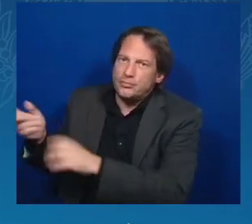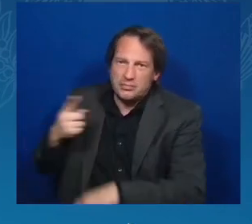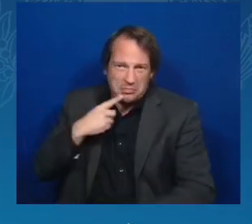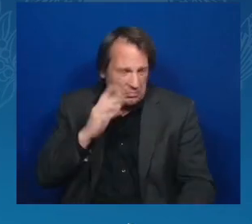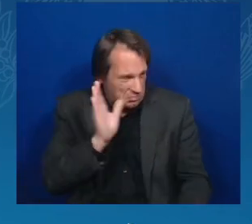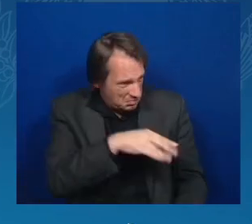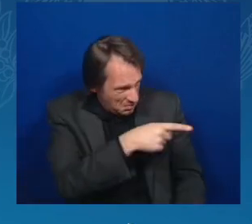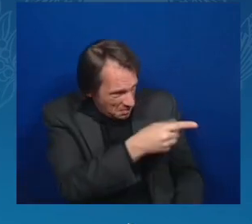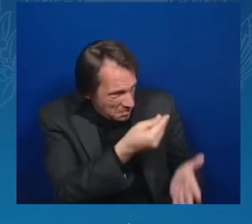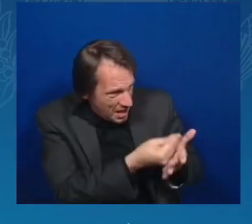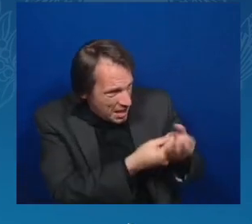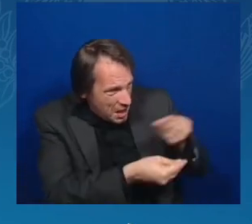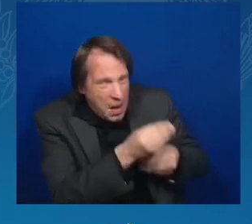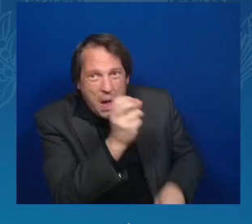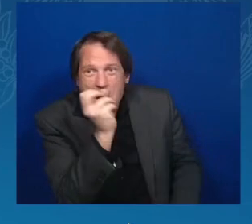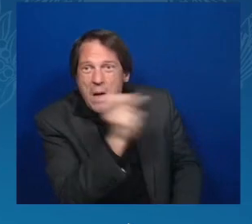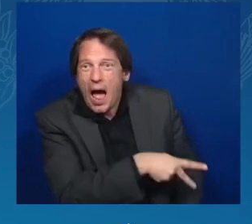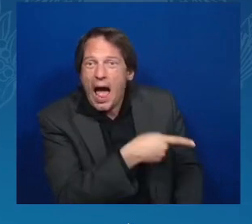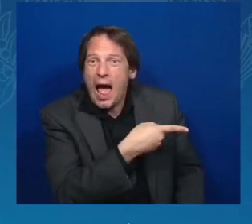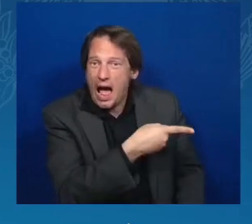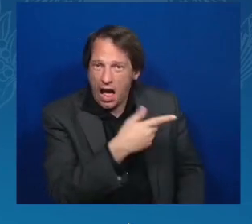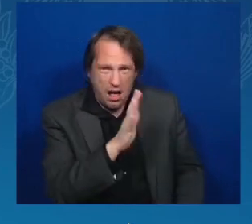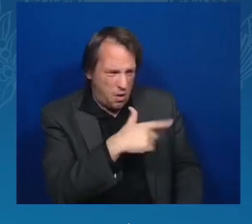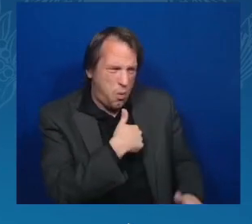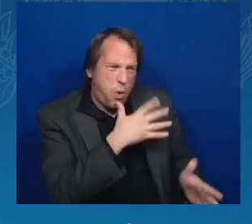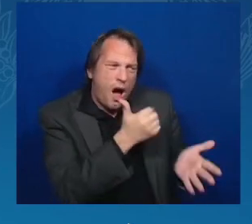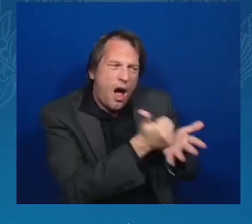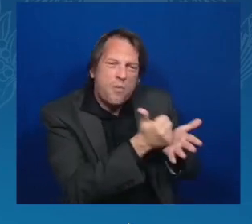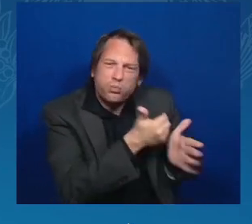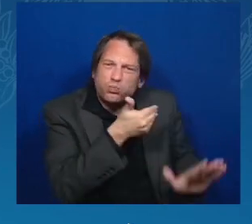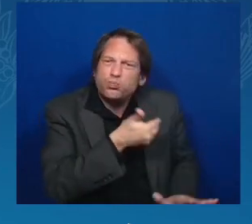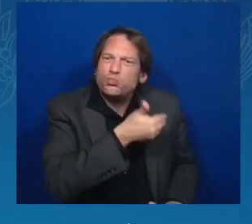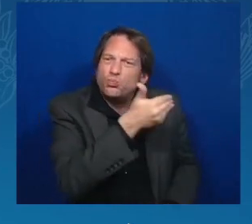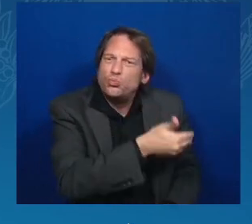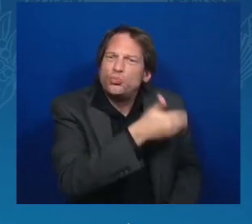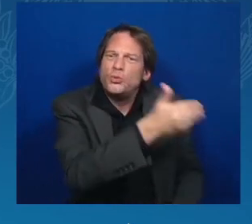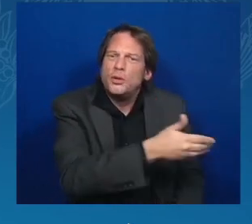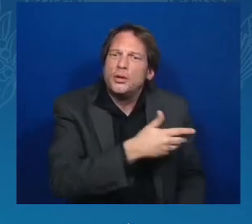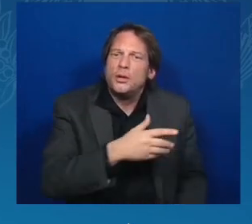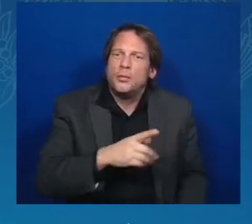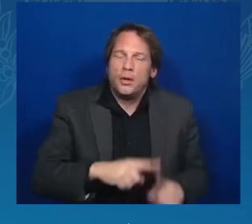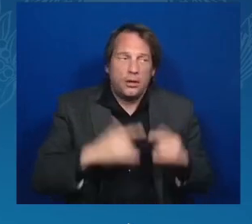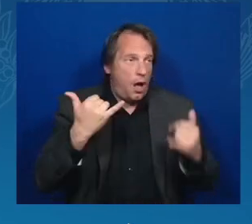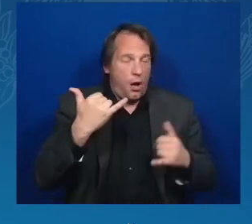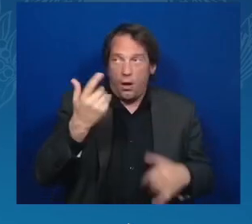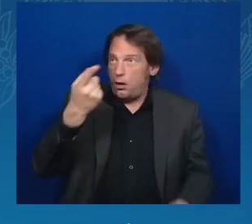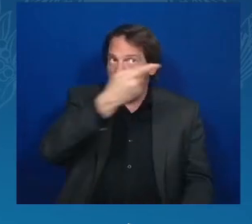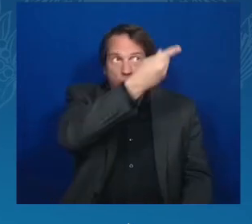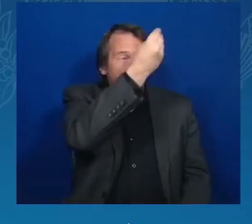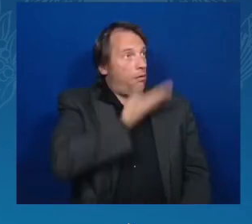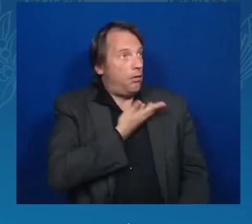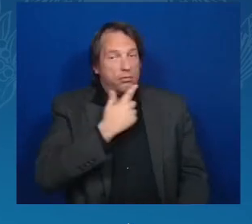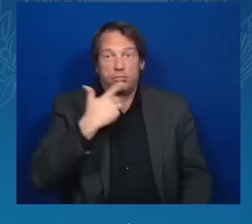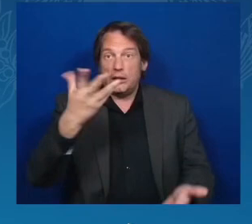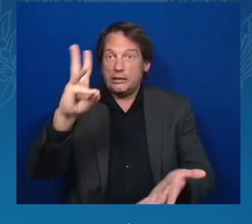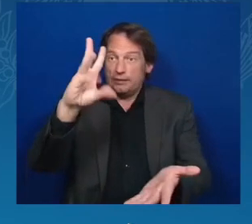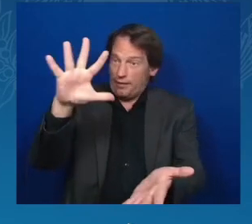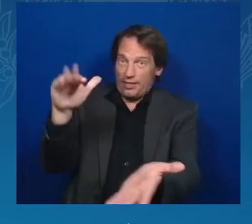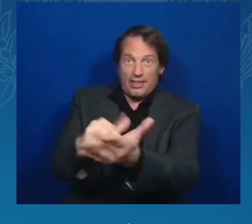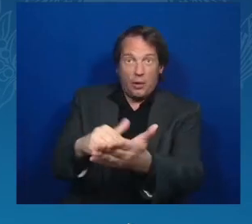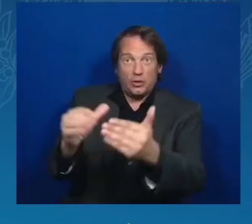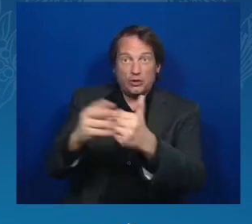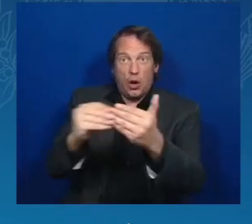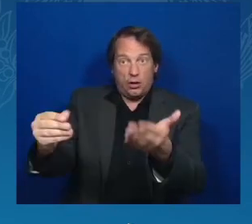my $65,000 of student loan debt had been forgiven, and I told him that. I saw a lot of relief in his